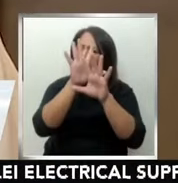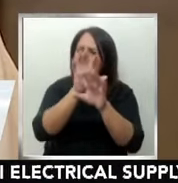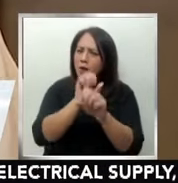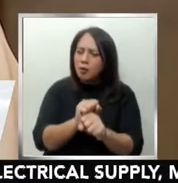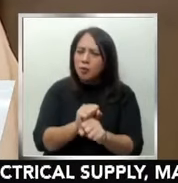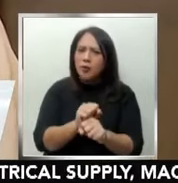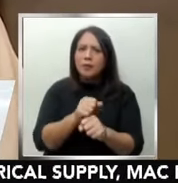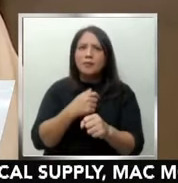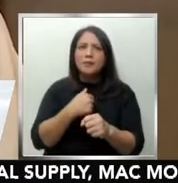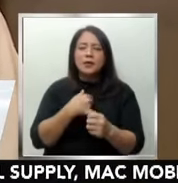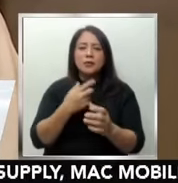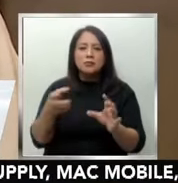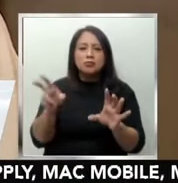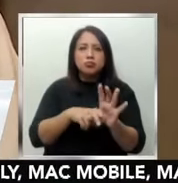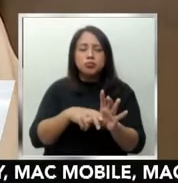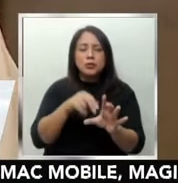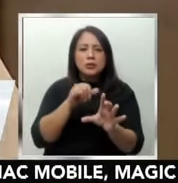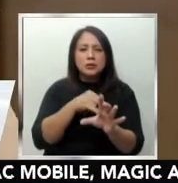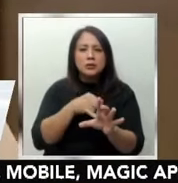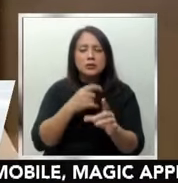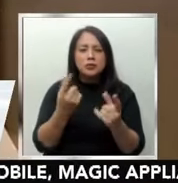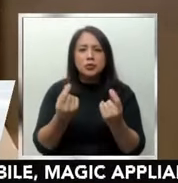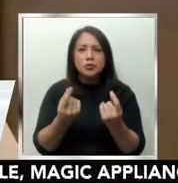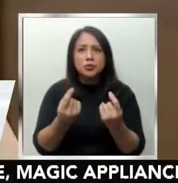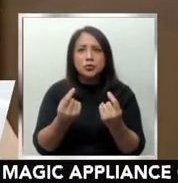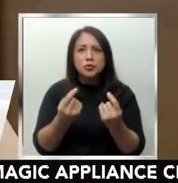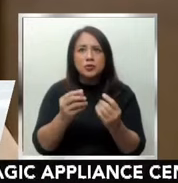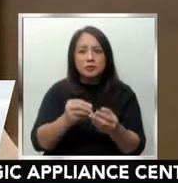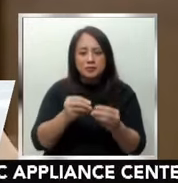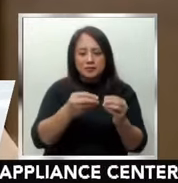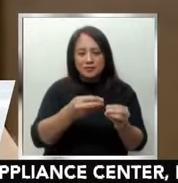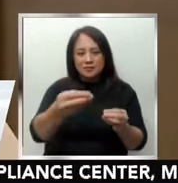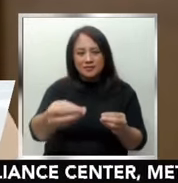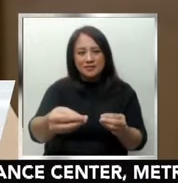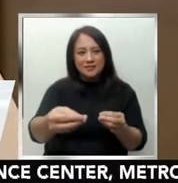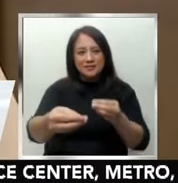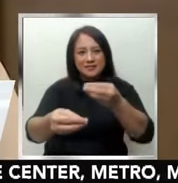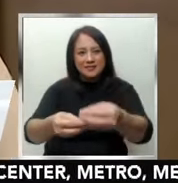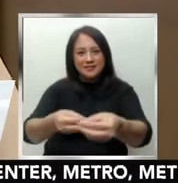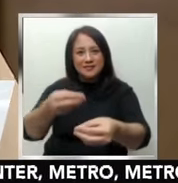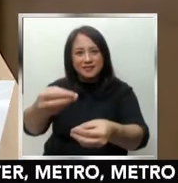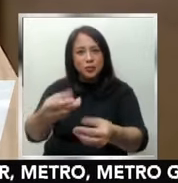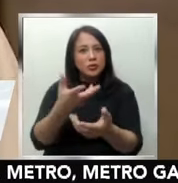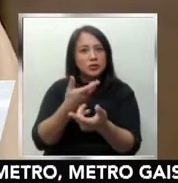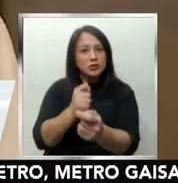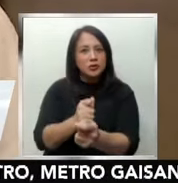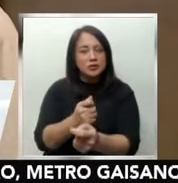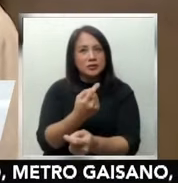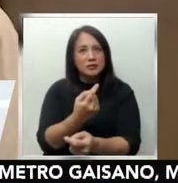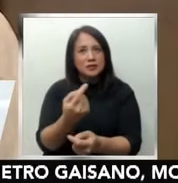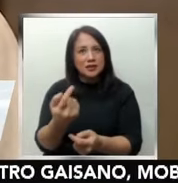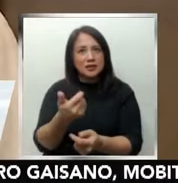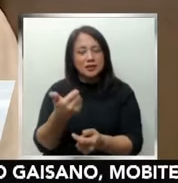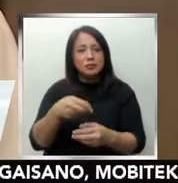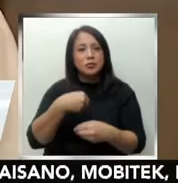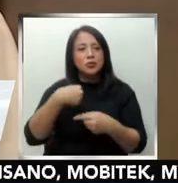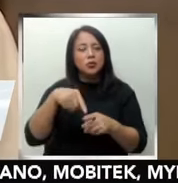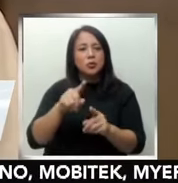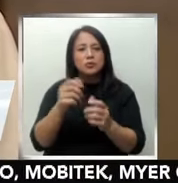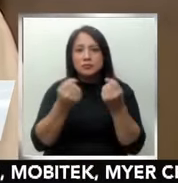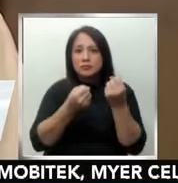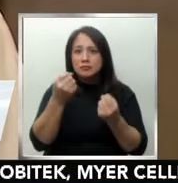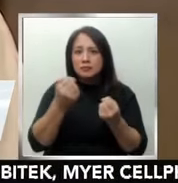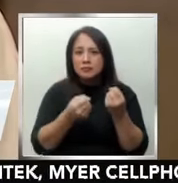git me what do you do you pass money to each other you trust each other to go up to the driver simple things like that